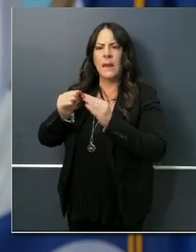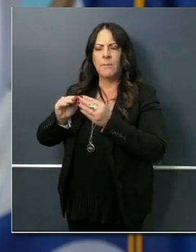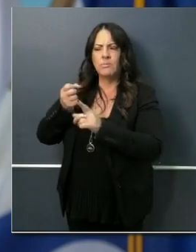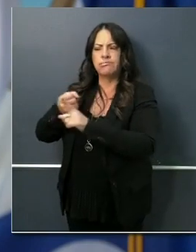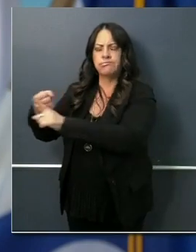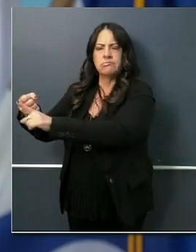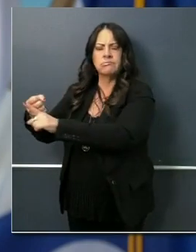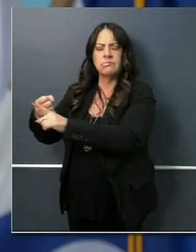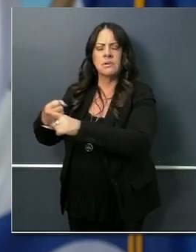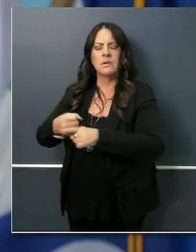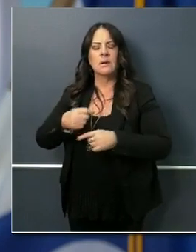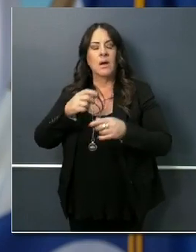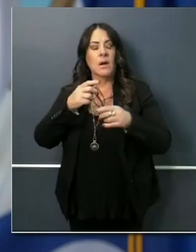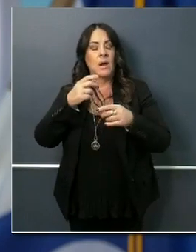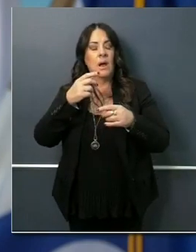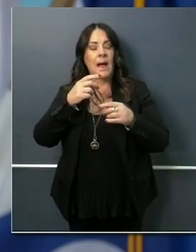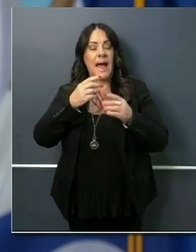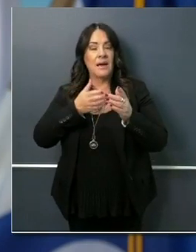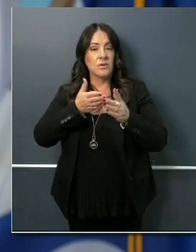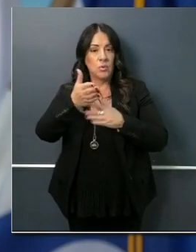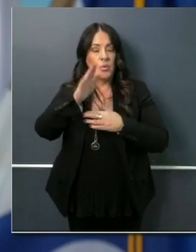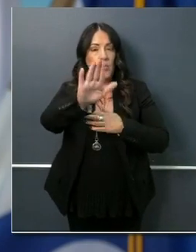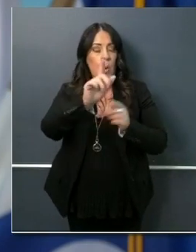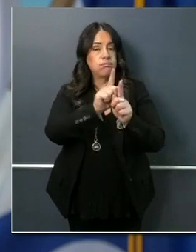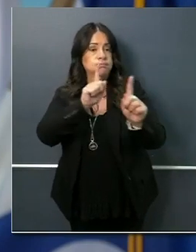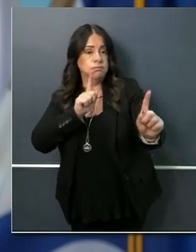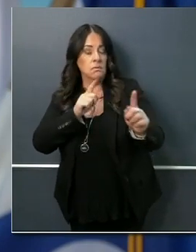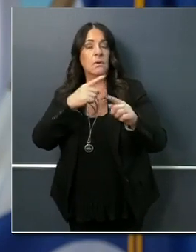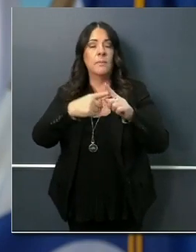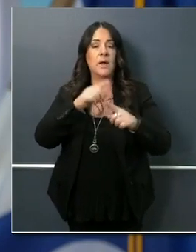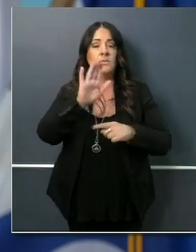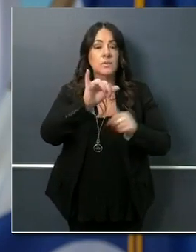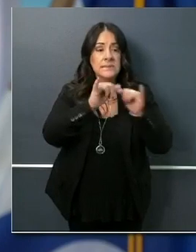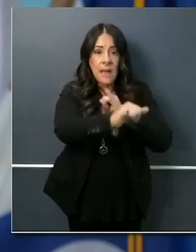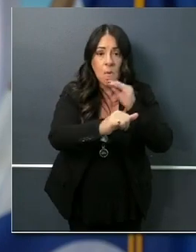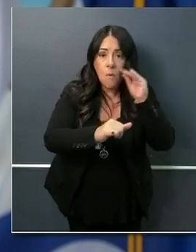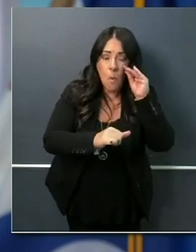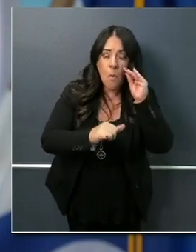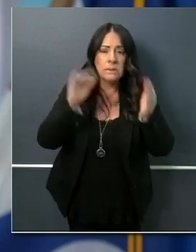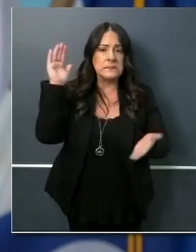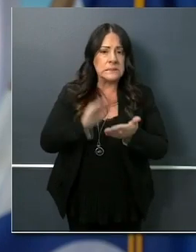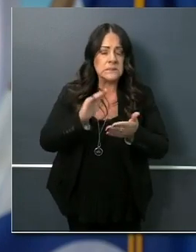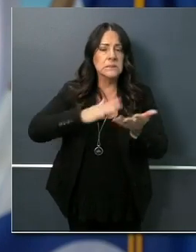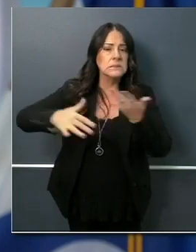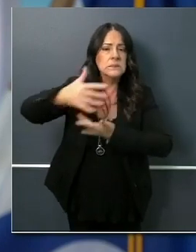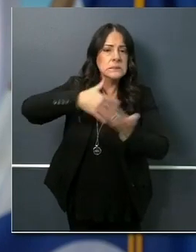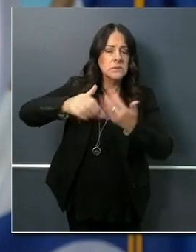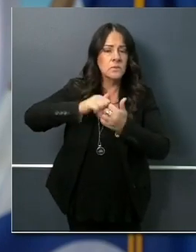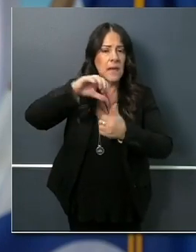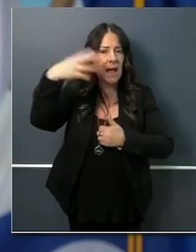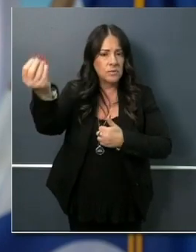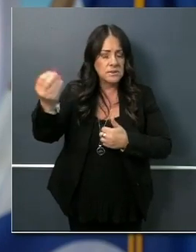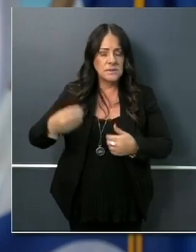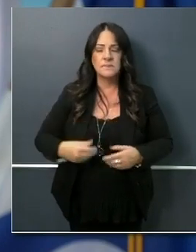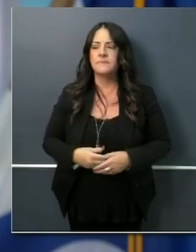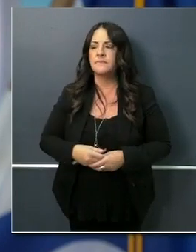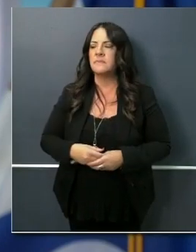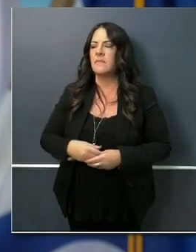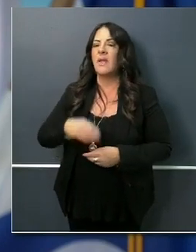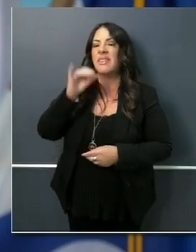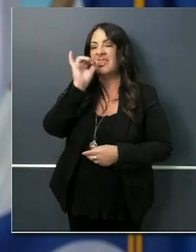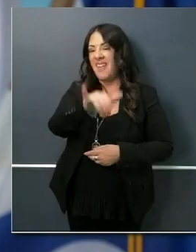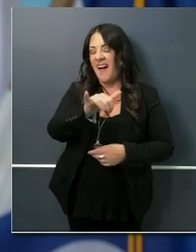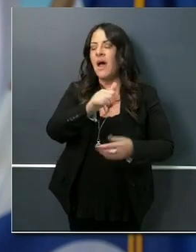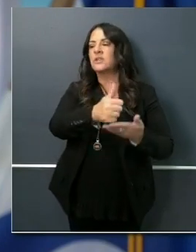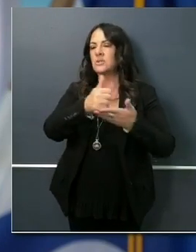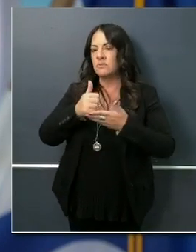by the stay-at-home orders, practicing physical distancing, that we've been able to significantly bend that curve. And